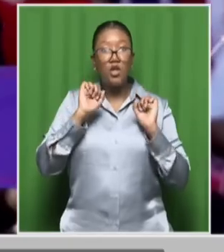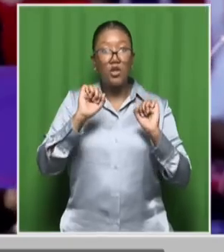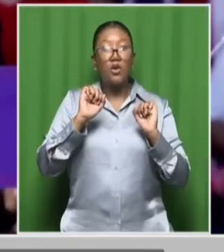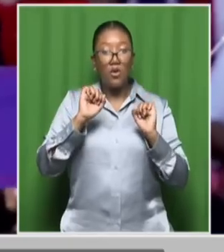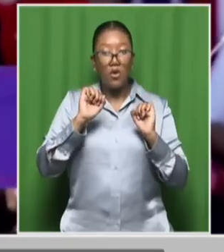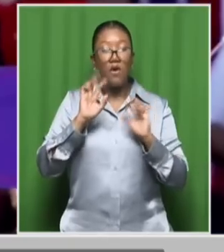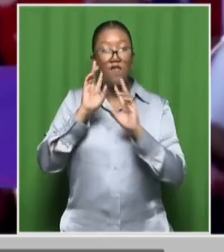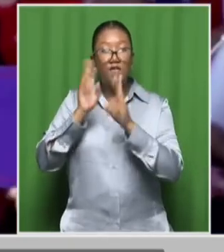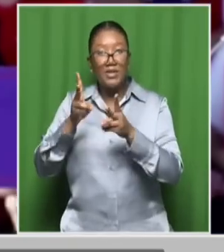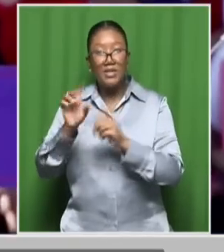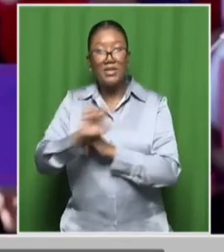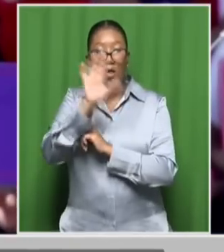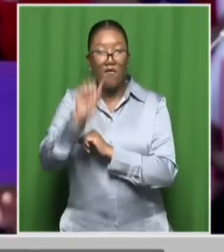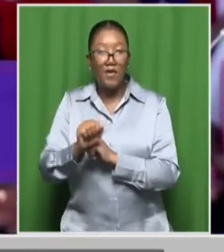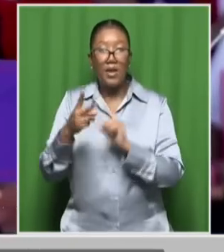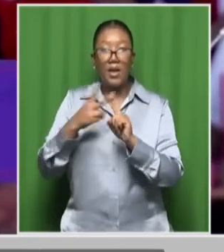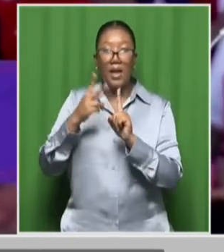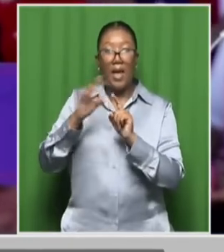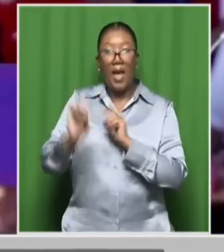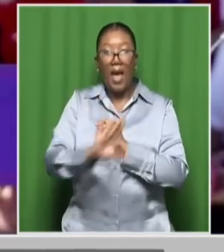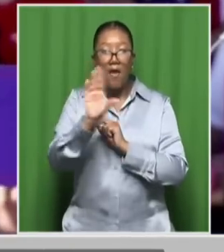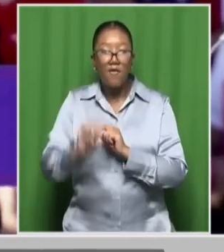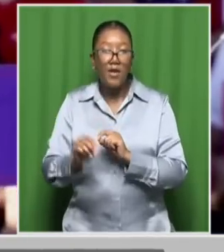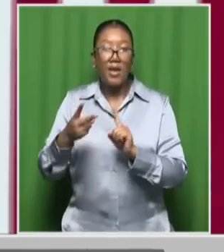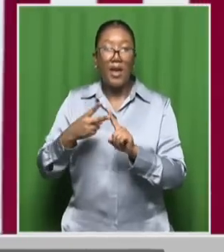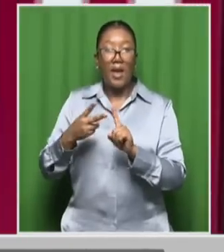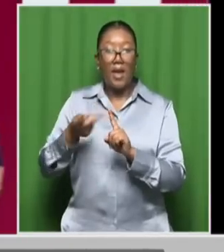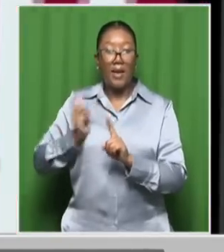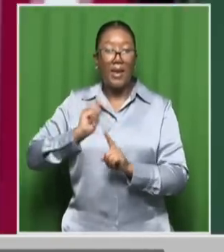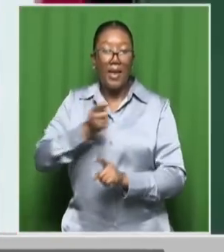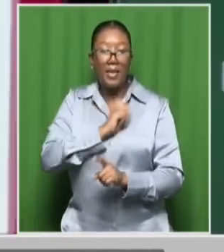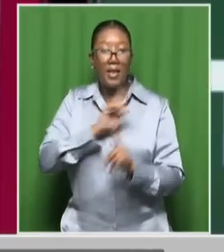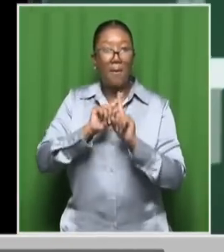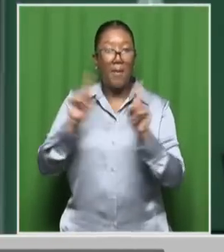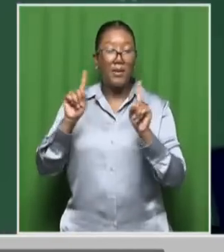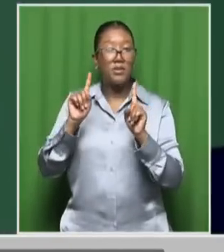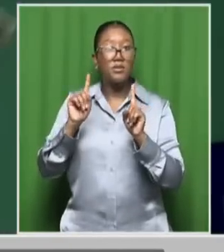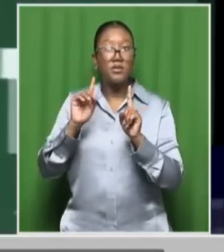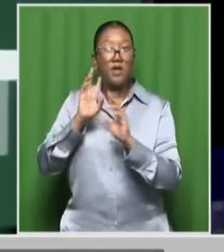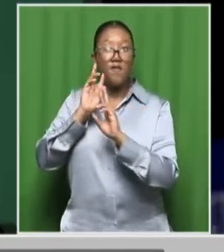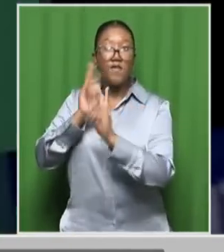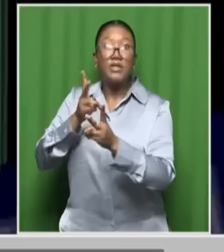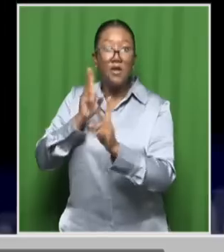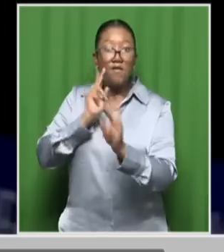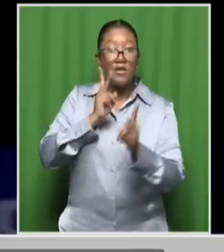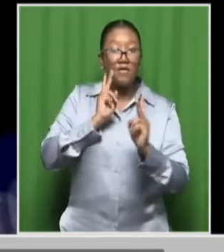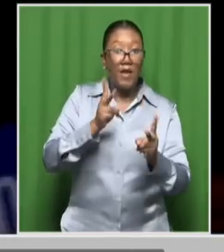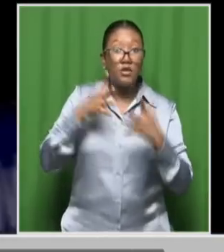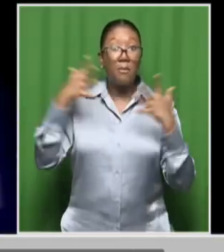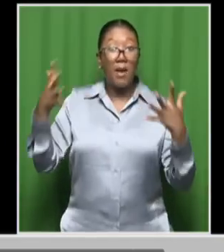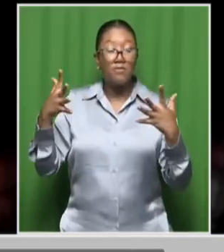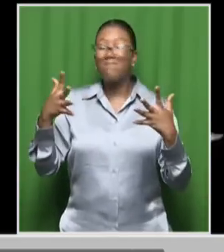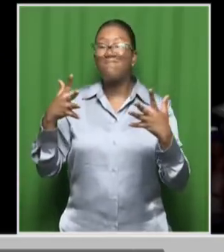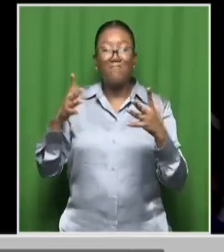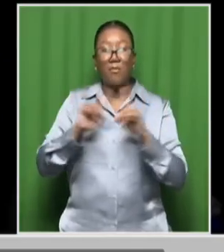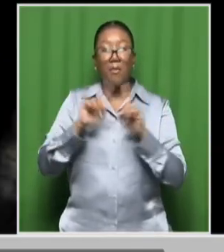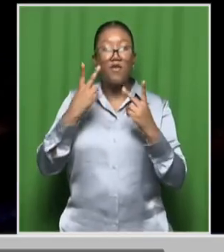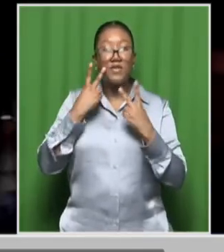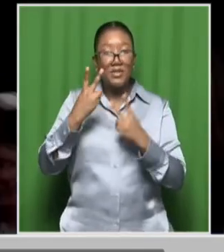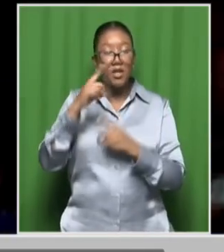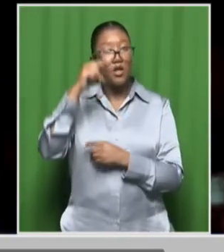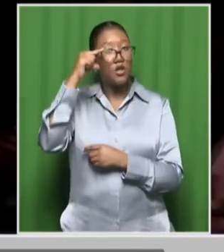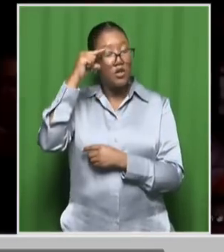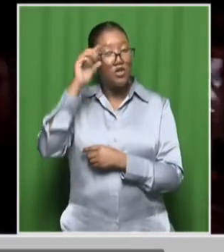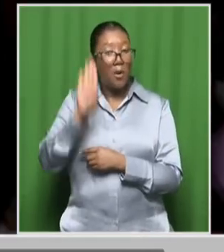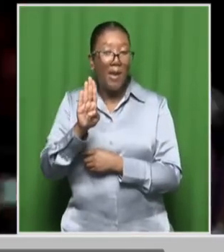he visited South Africa, he visited Kenya, but not much. And when you talk about Joe Biden, yes, a